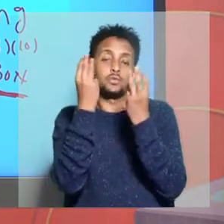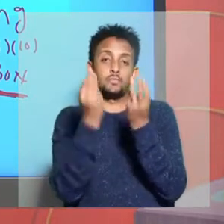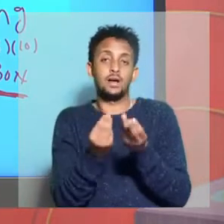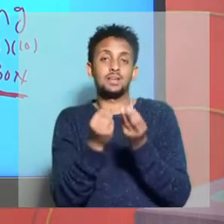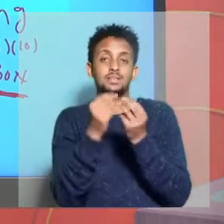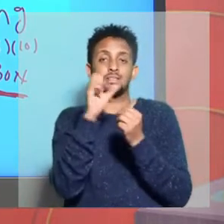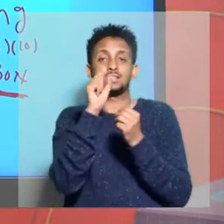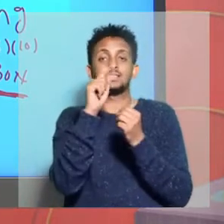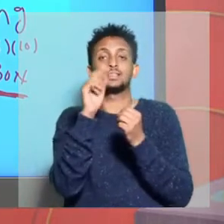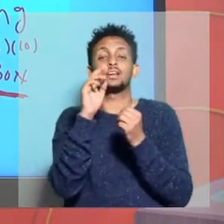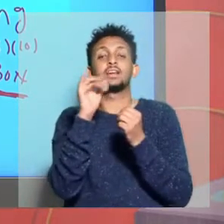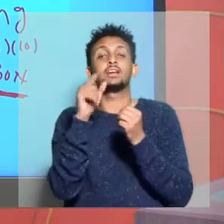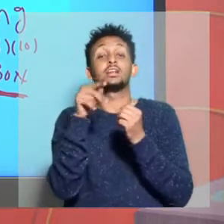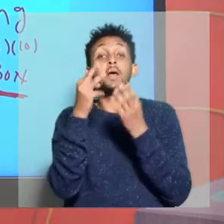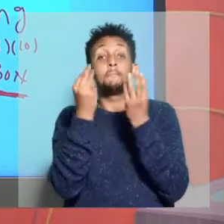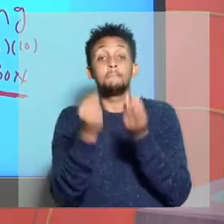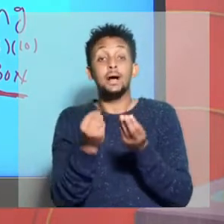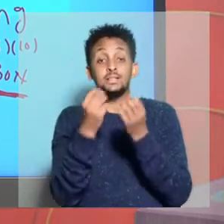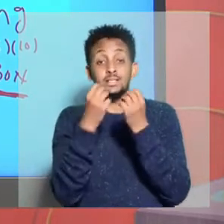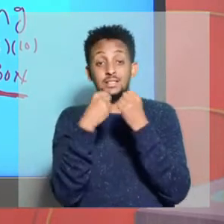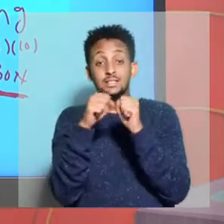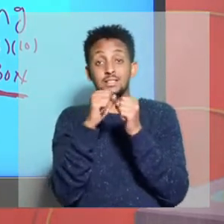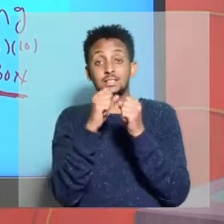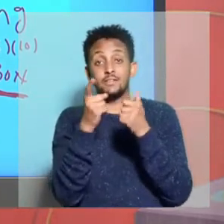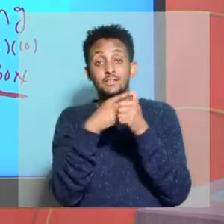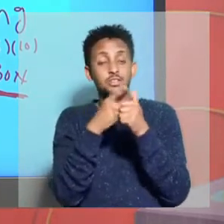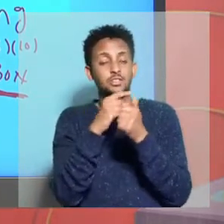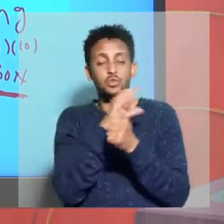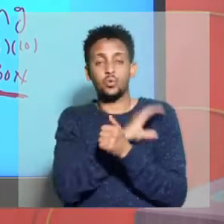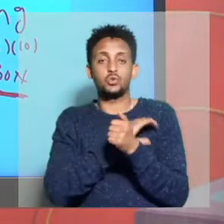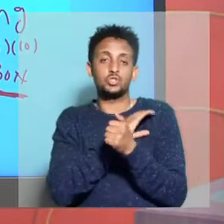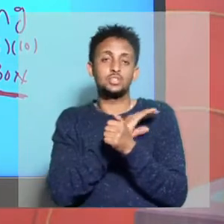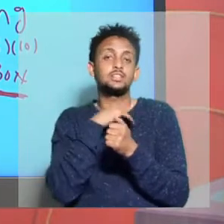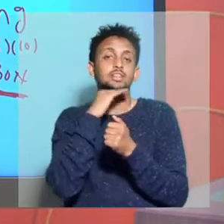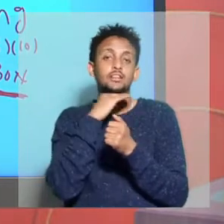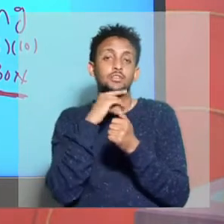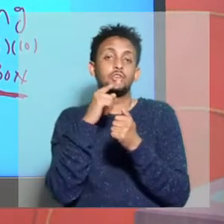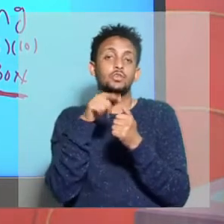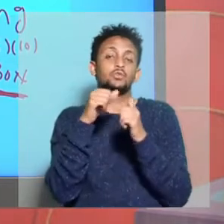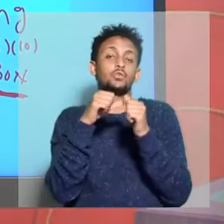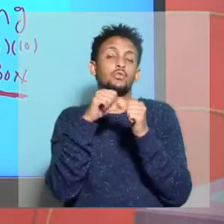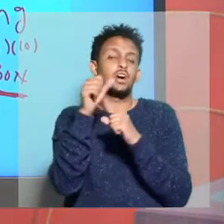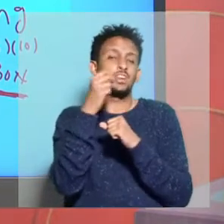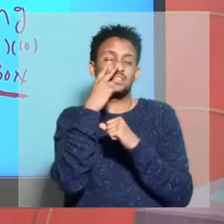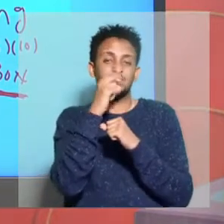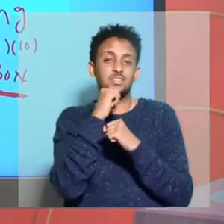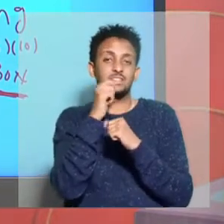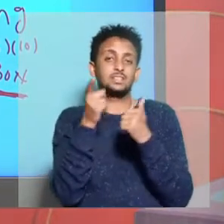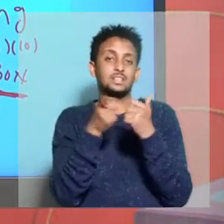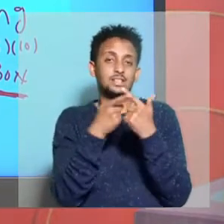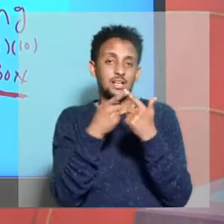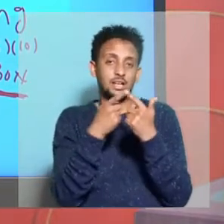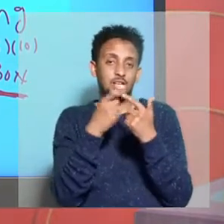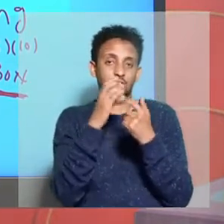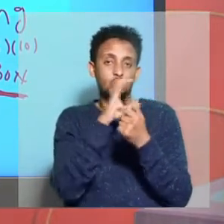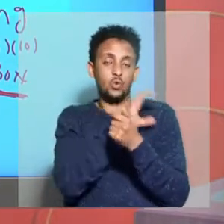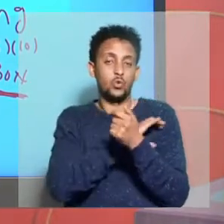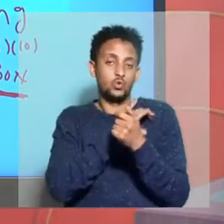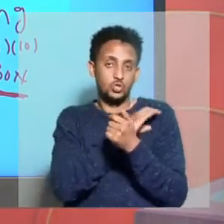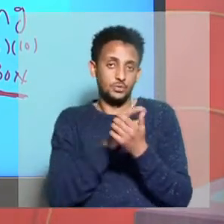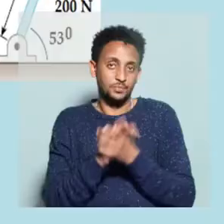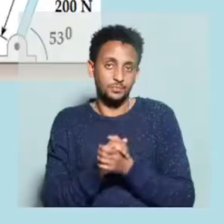mass string system. On a mass string system, the first condition is enough. So far we haven't seen the second conditions of